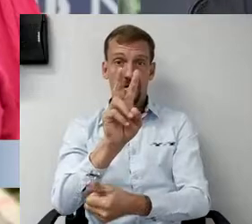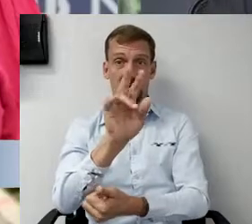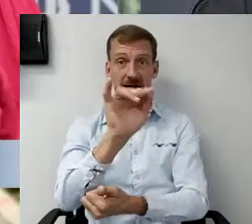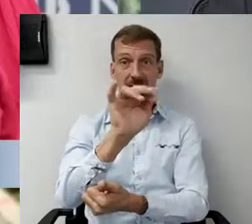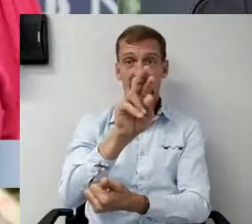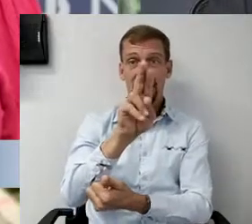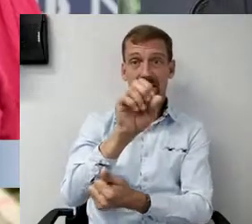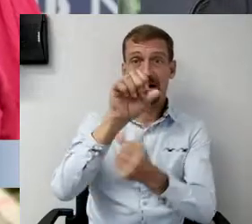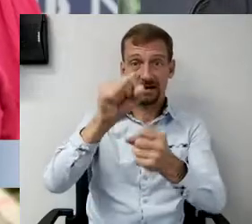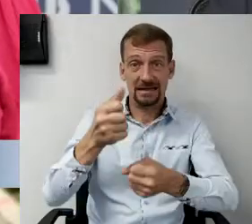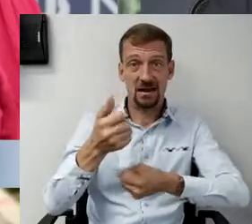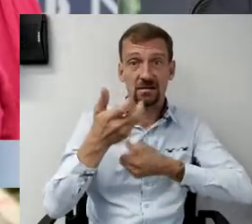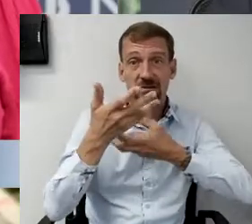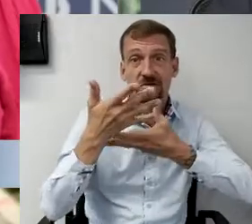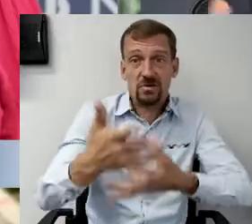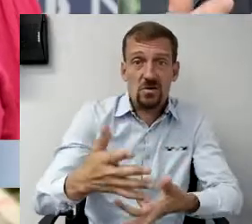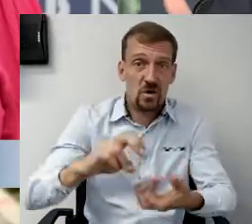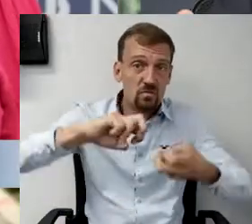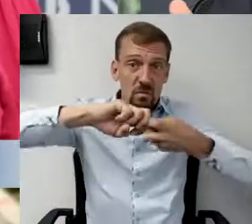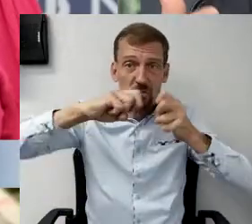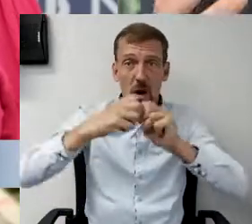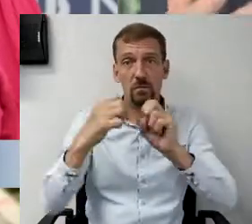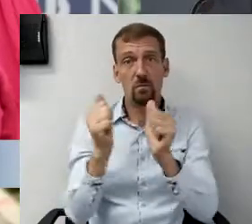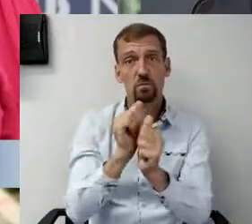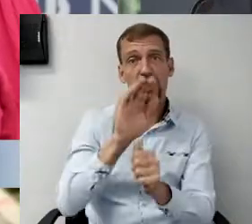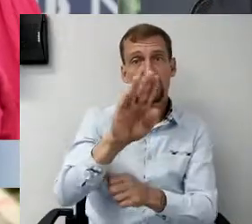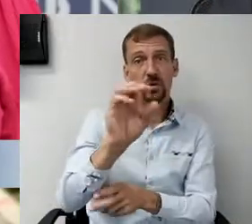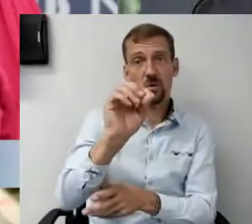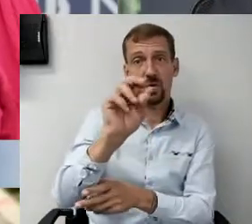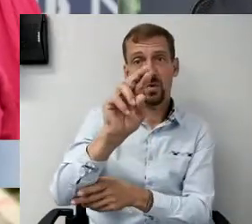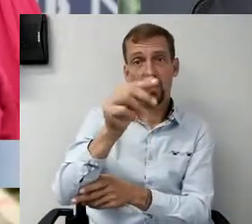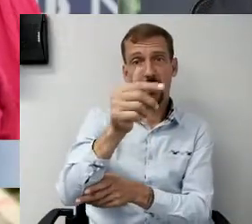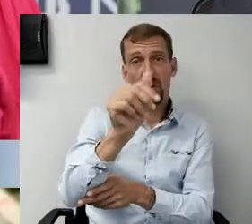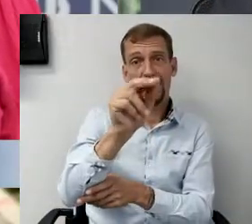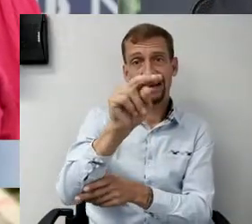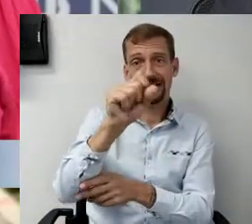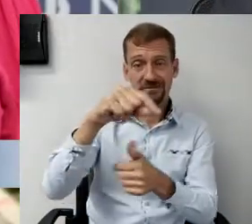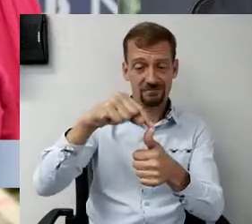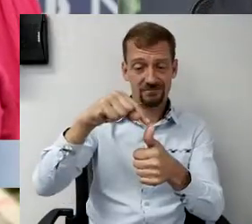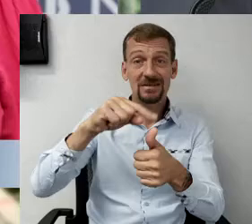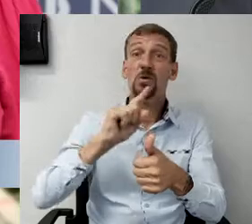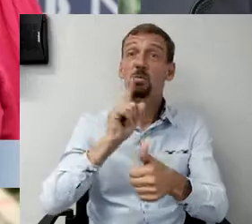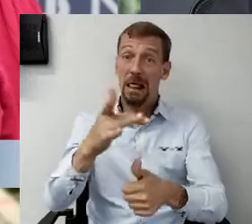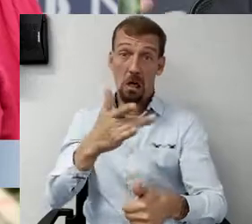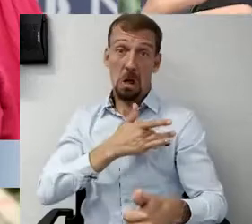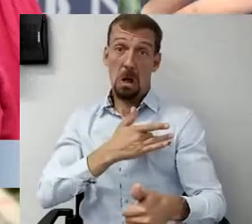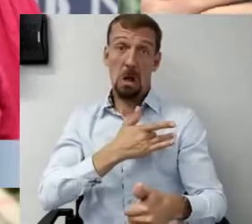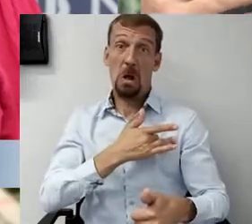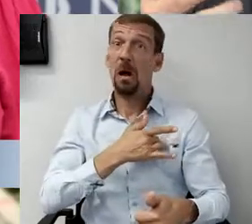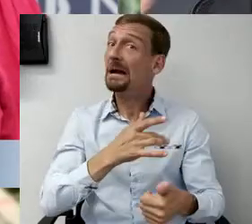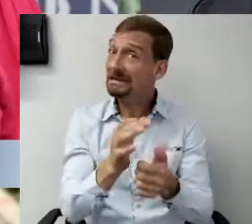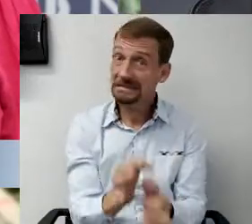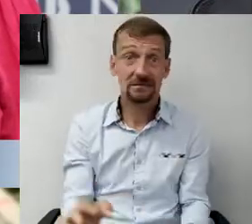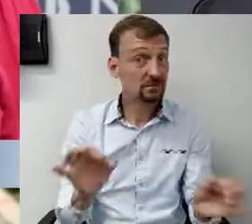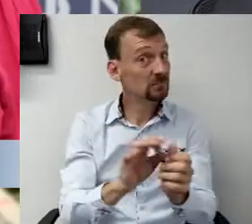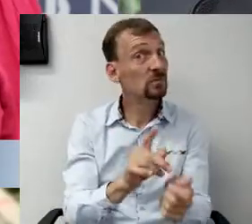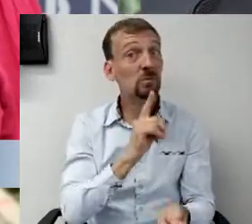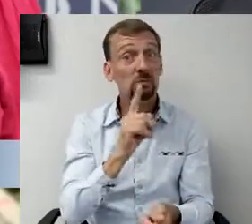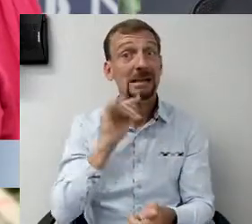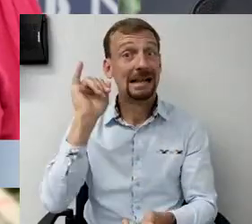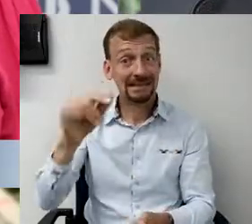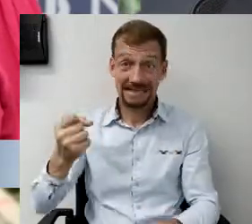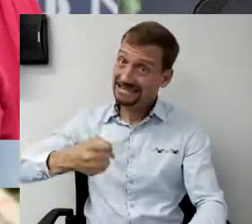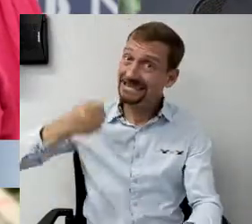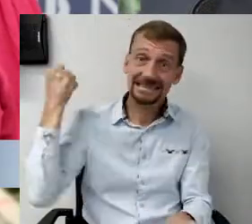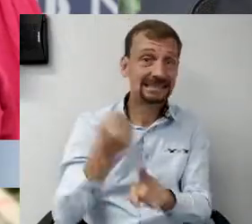havoc on our organs, and particularly our heart. And so we see a lot of correlation between COVID